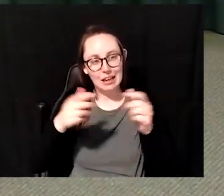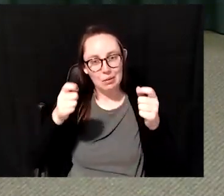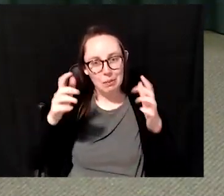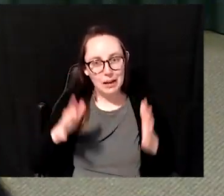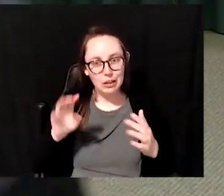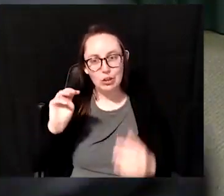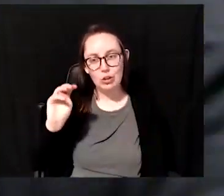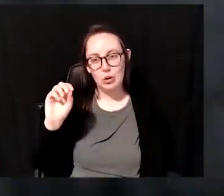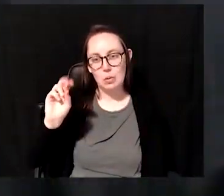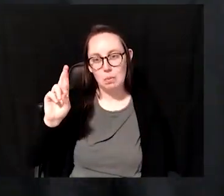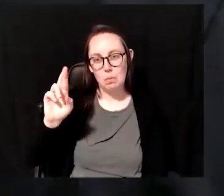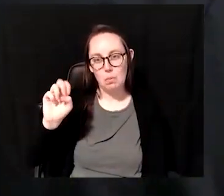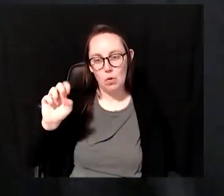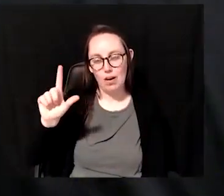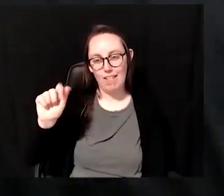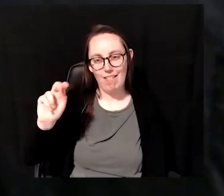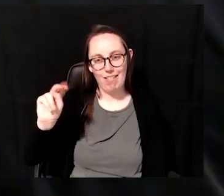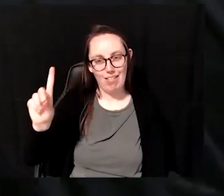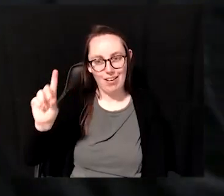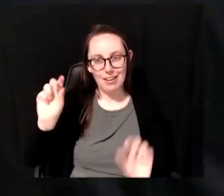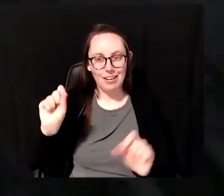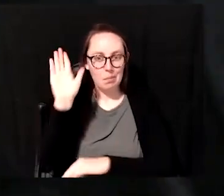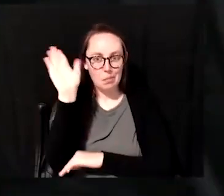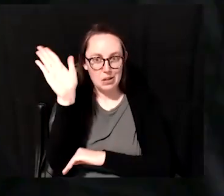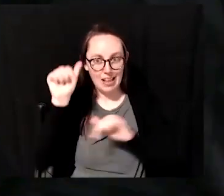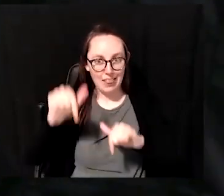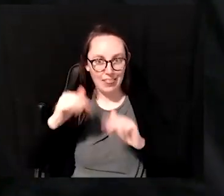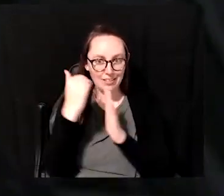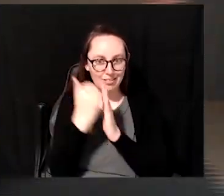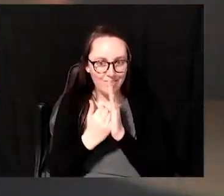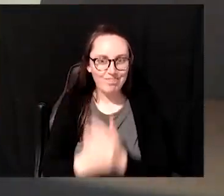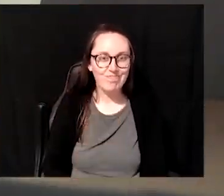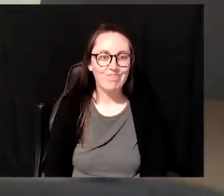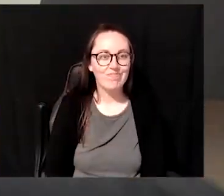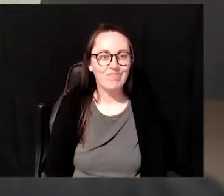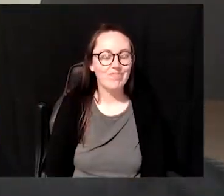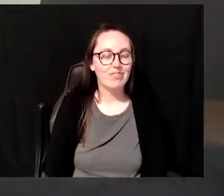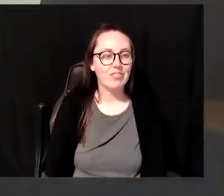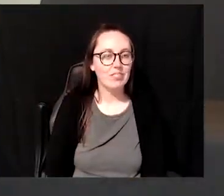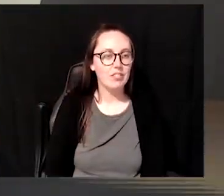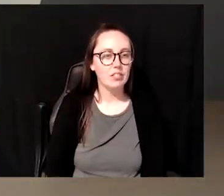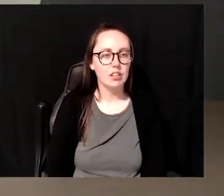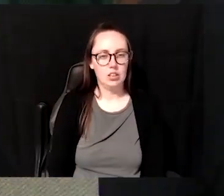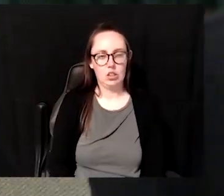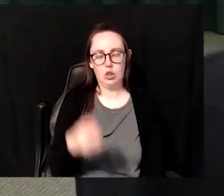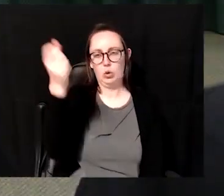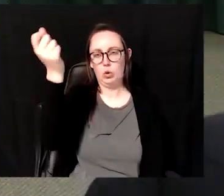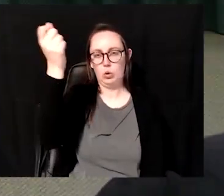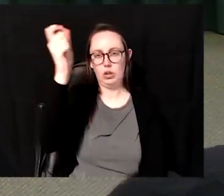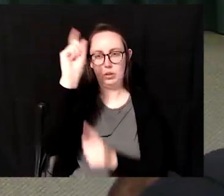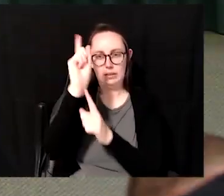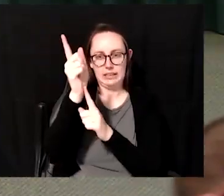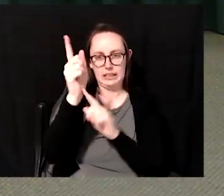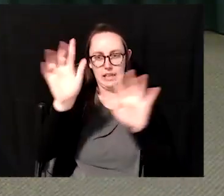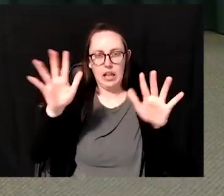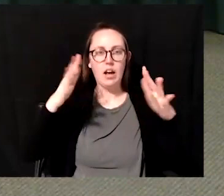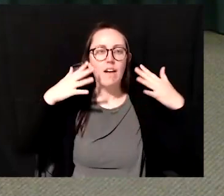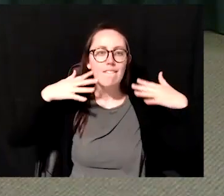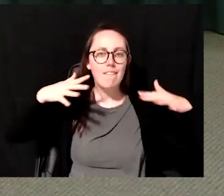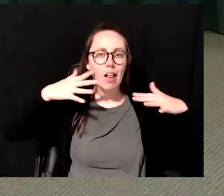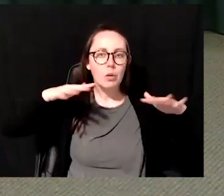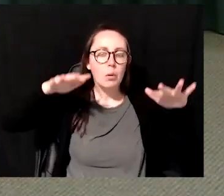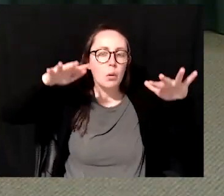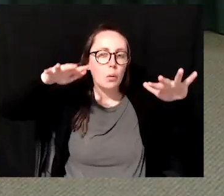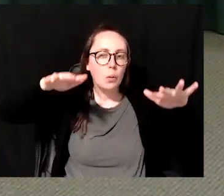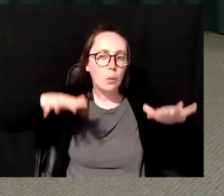to uh to present this item so I don't think anything so good evening I'm just gonna ask that uh we keep the volume down in the crowd